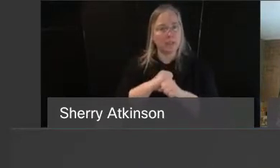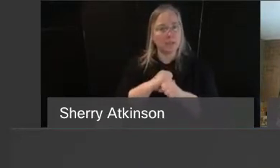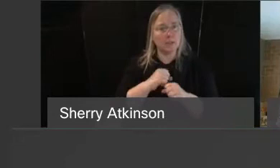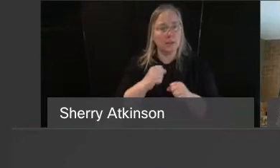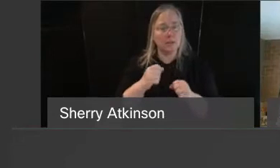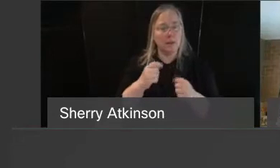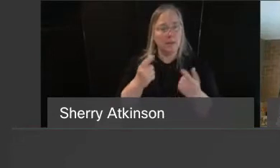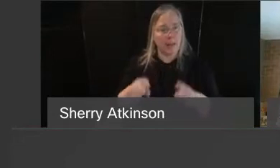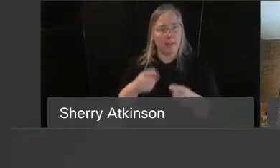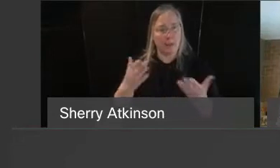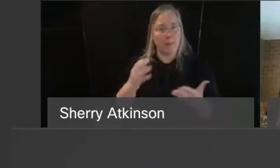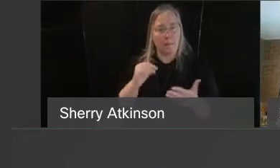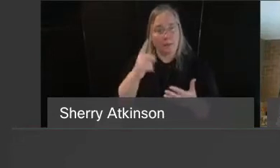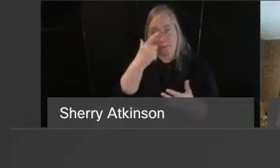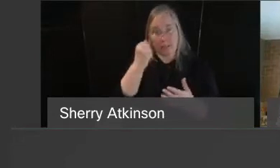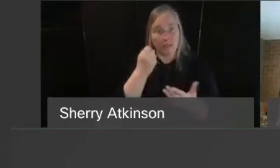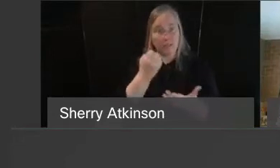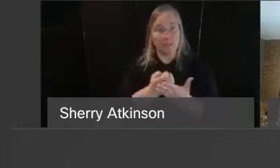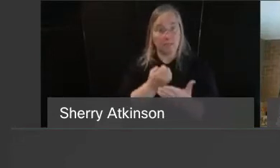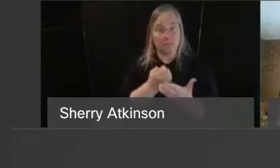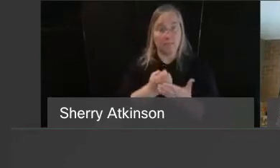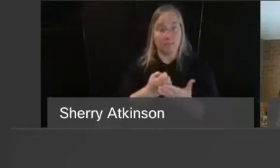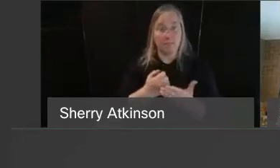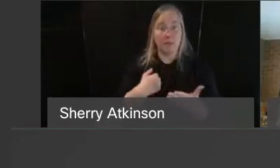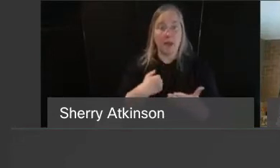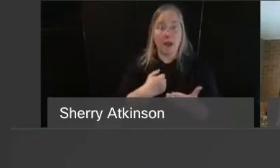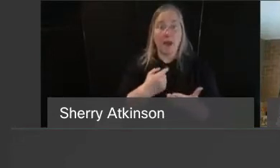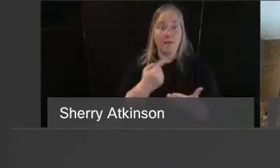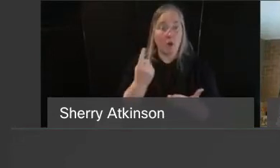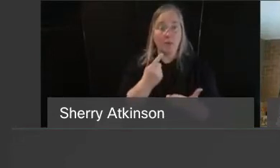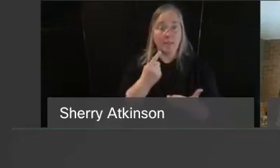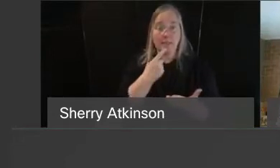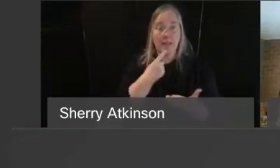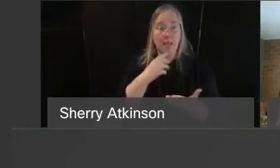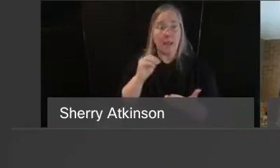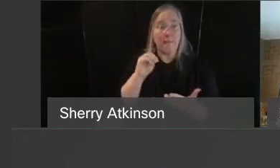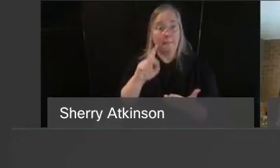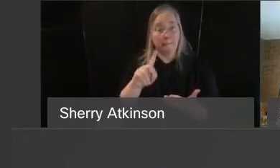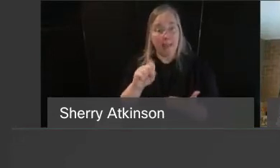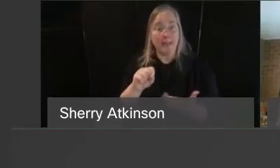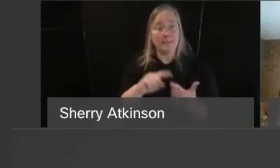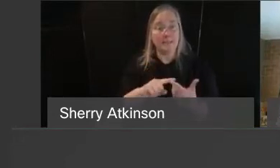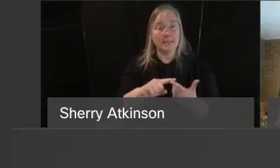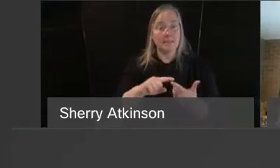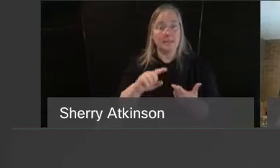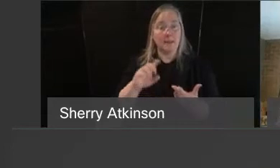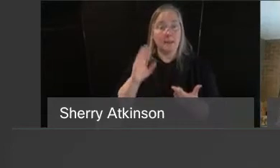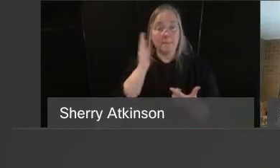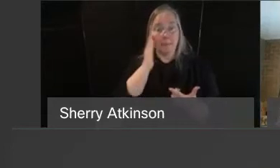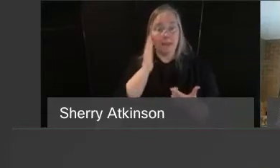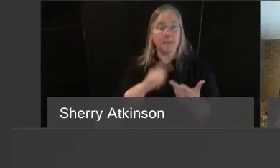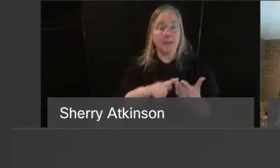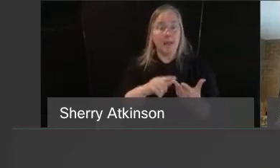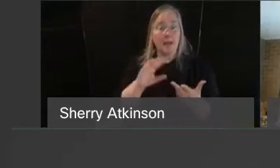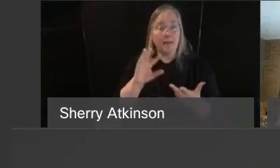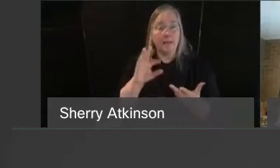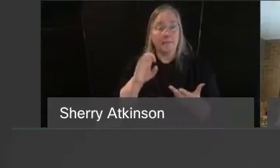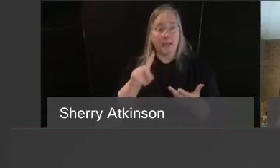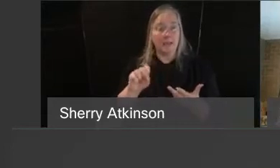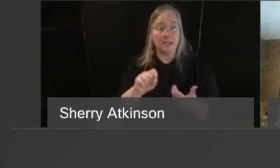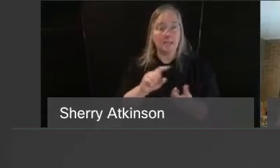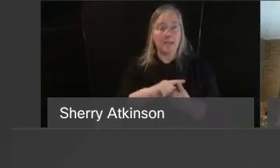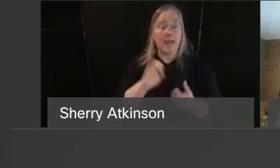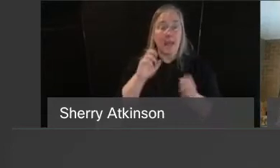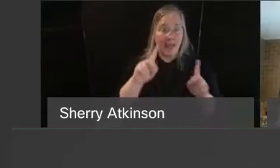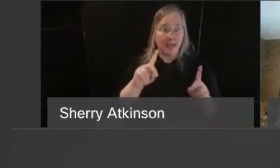I've always said it's EDS, BEDS, MEDS, and FEDS. EDS being sort of our educational systems, MEDS being sort of our